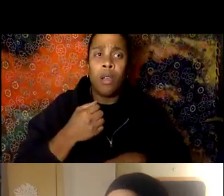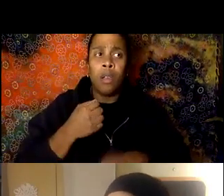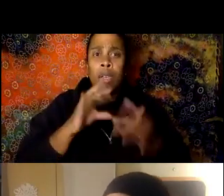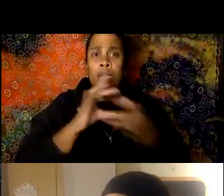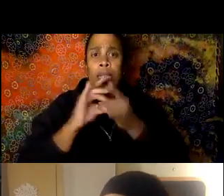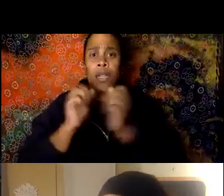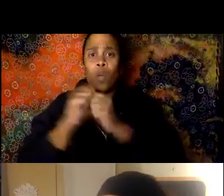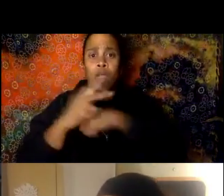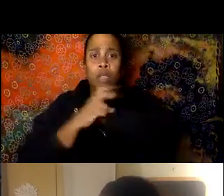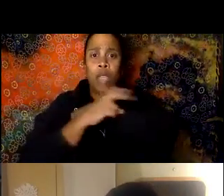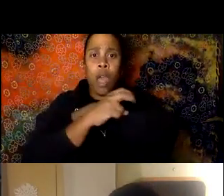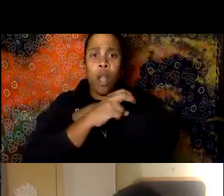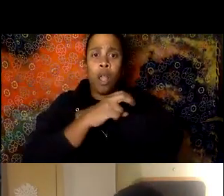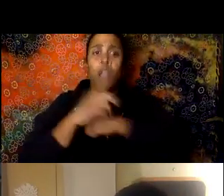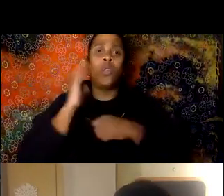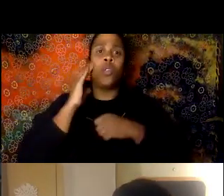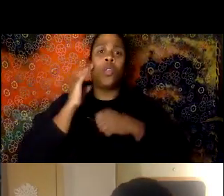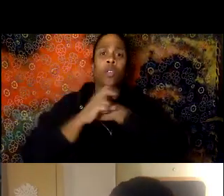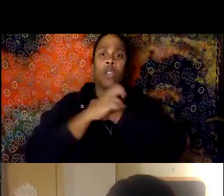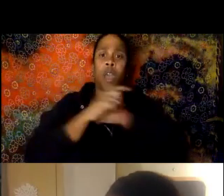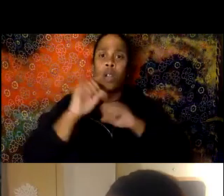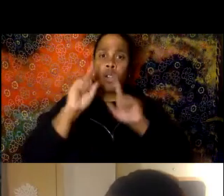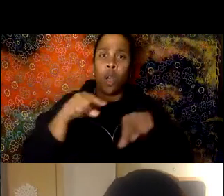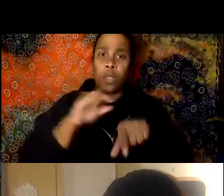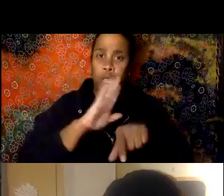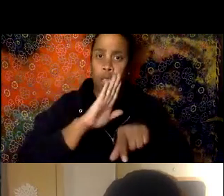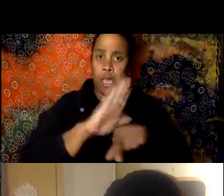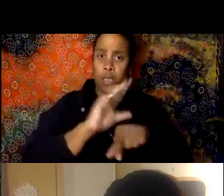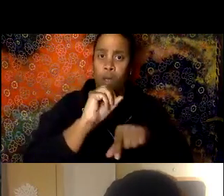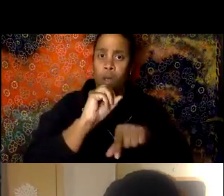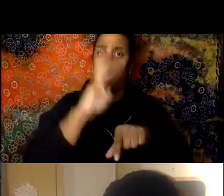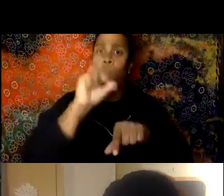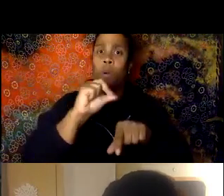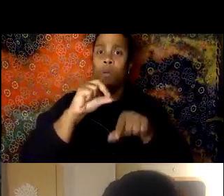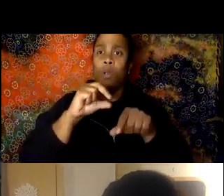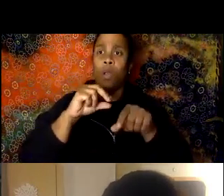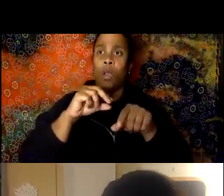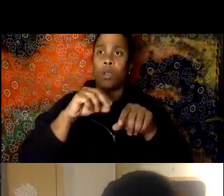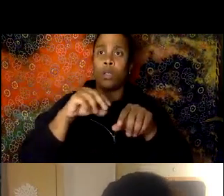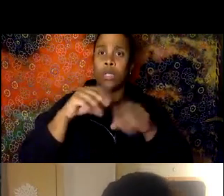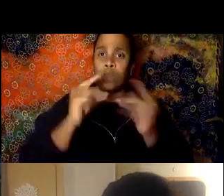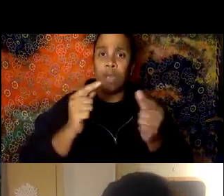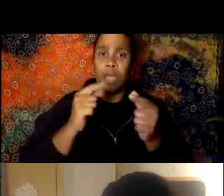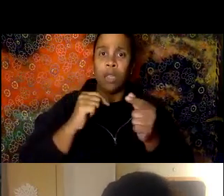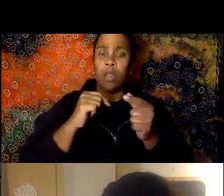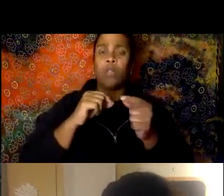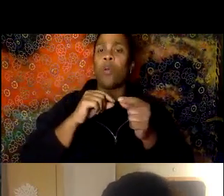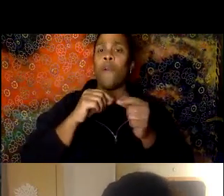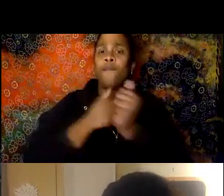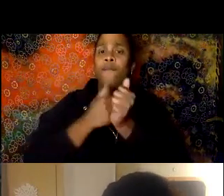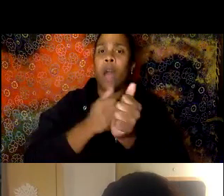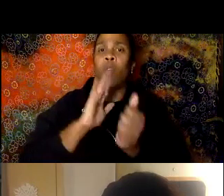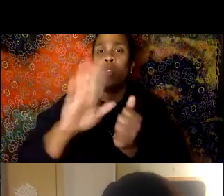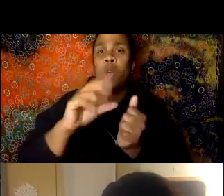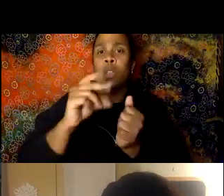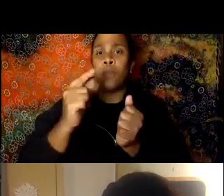this snail goes at its own pace. So I want to encourage you to go at the pace that feels right for you, not at a pace that you think that you should go.